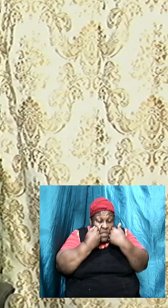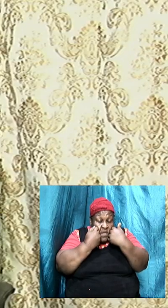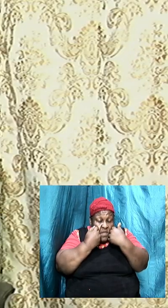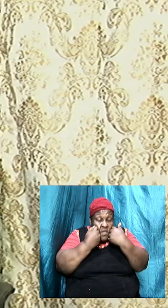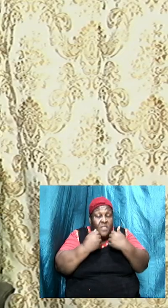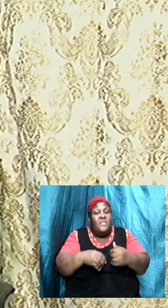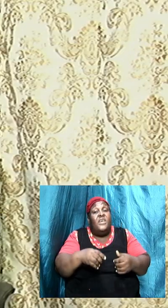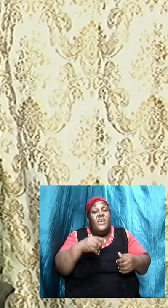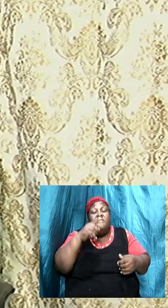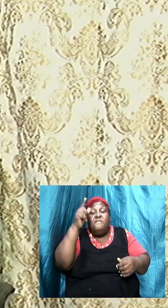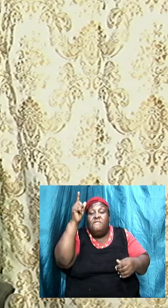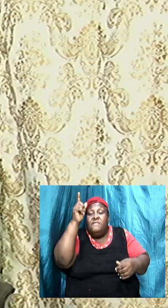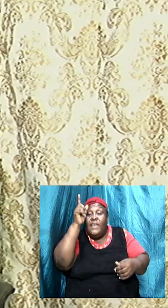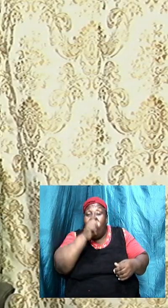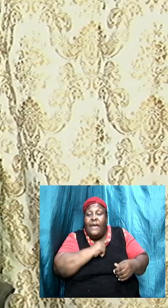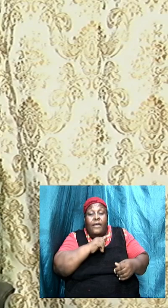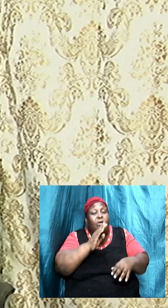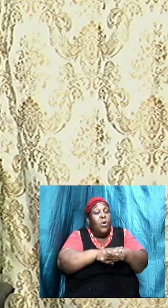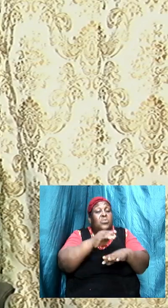lifestyle.